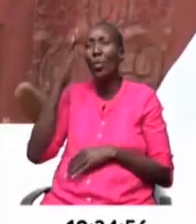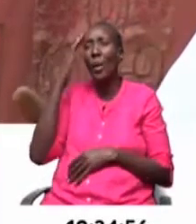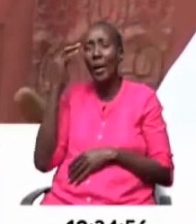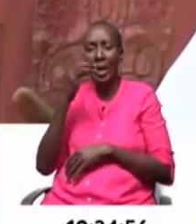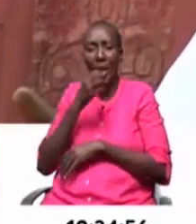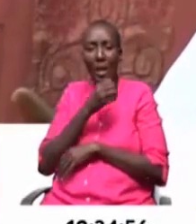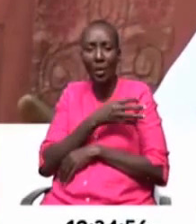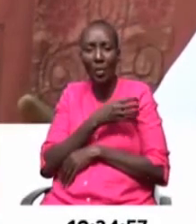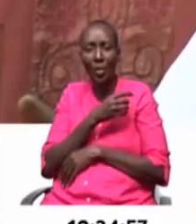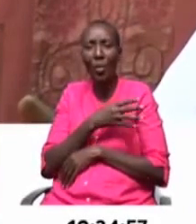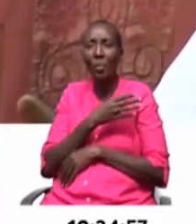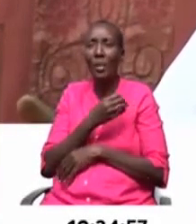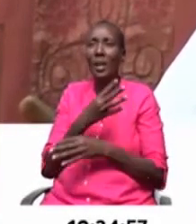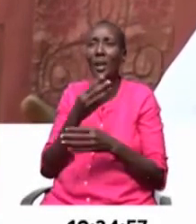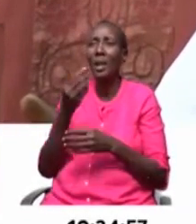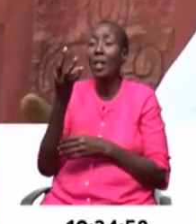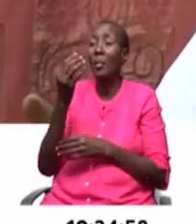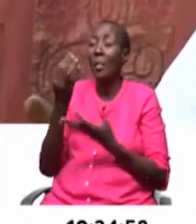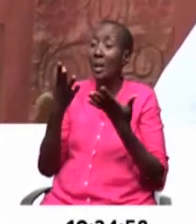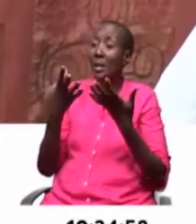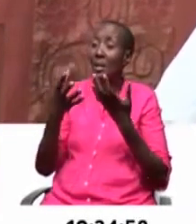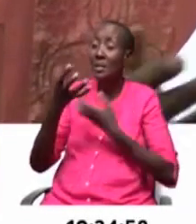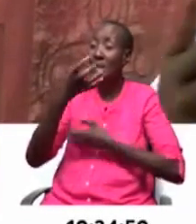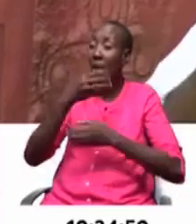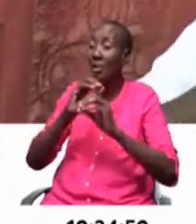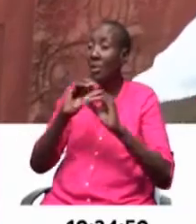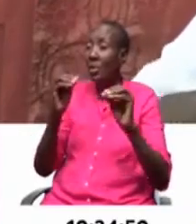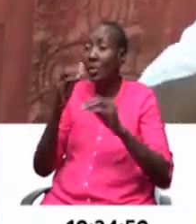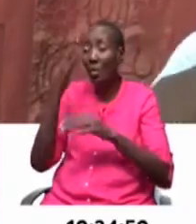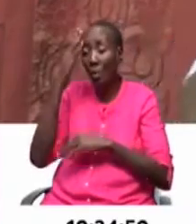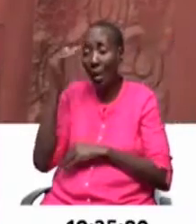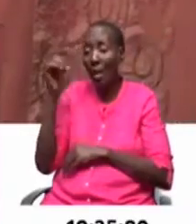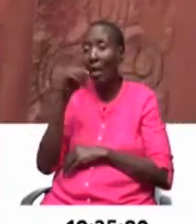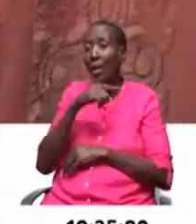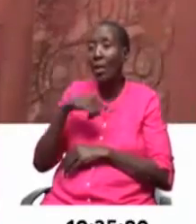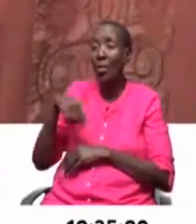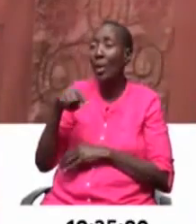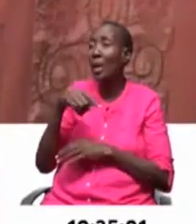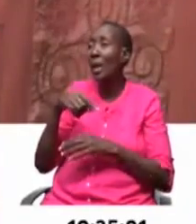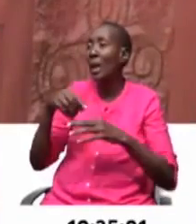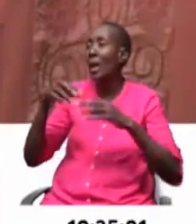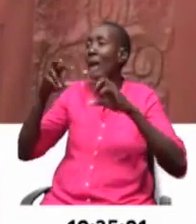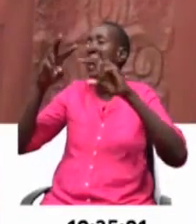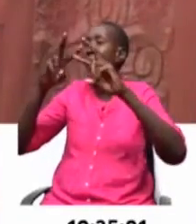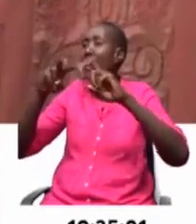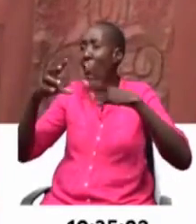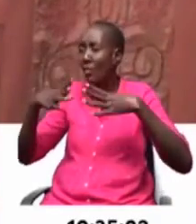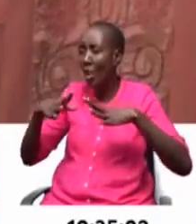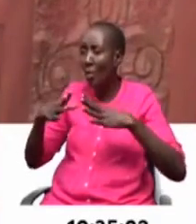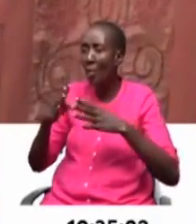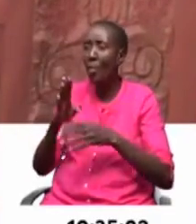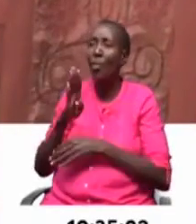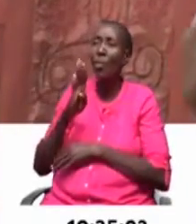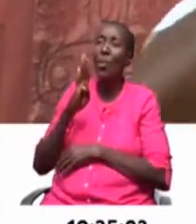that there's no money in circulation? Because we are going out there, borrowing money,